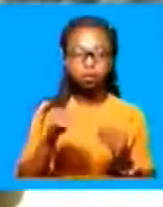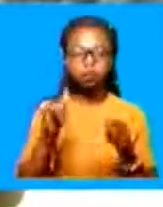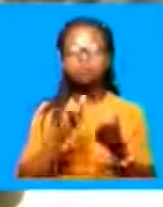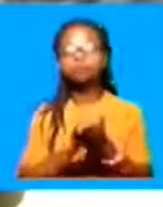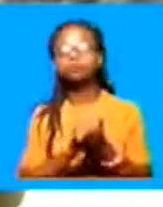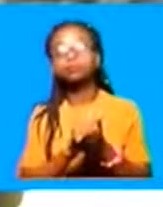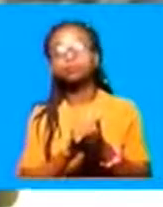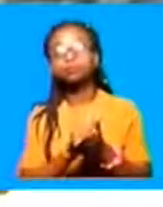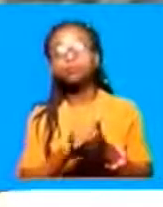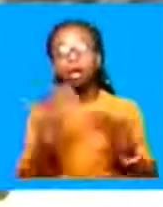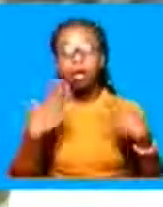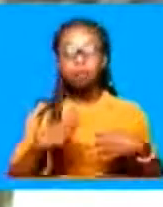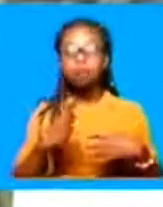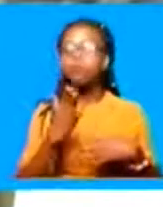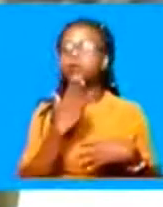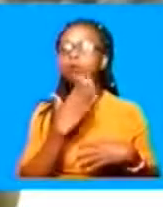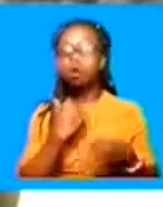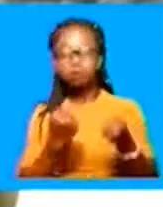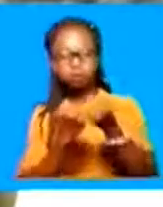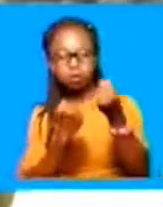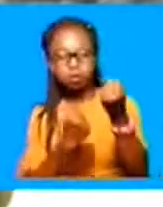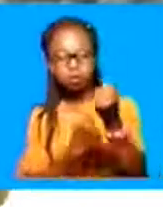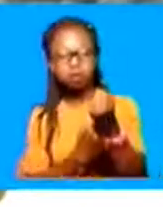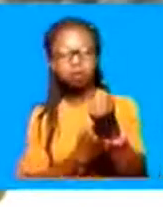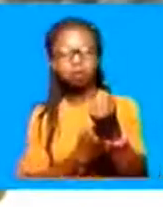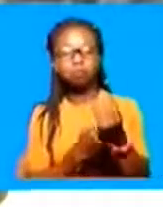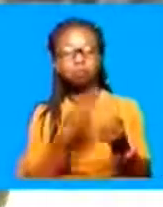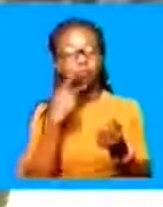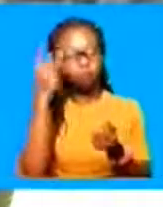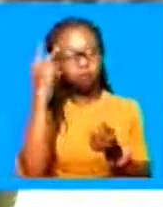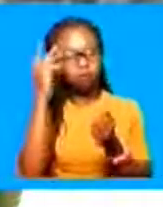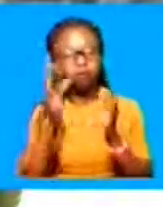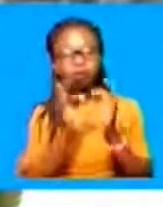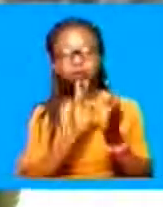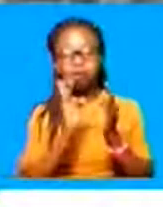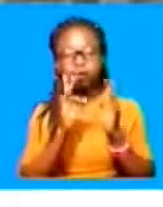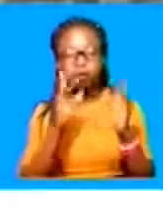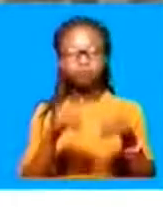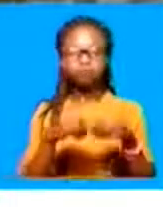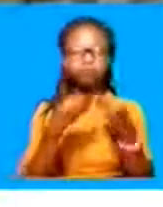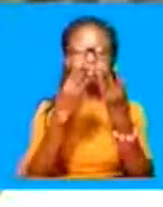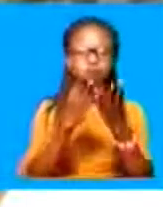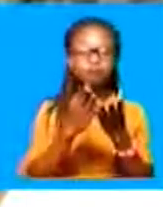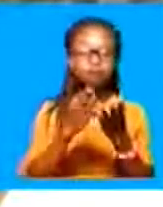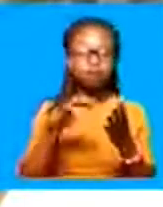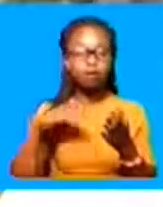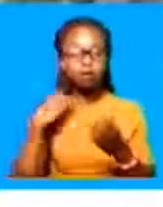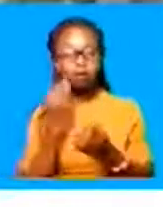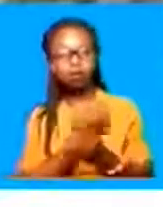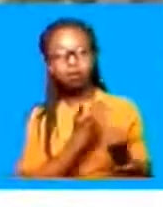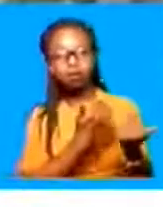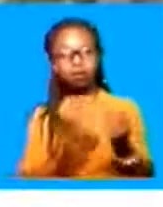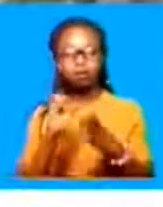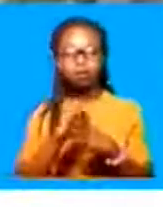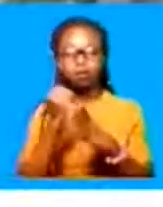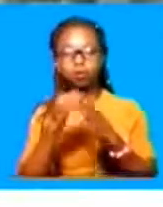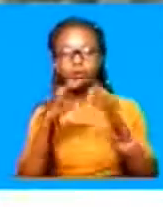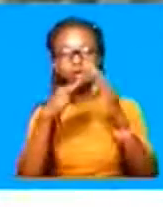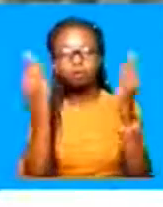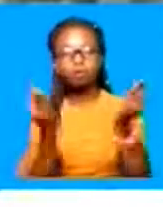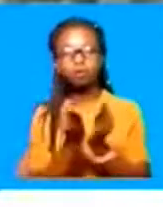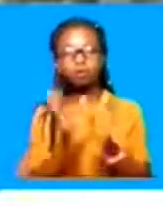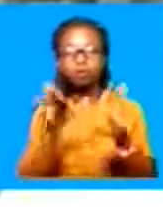that people are willing to support us once we expose our children or our family members. People